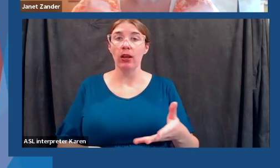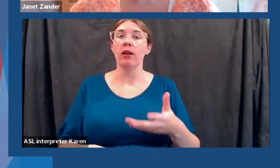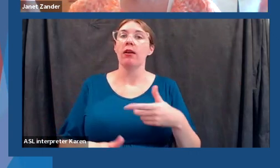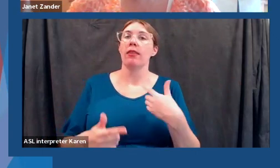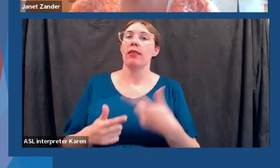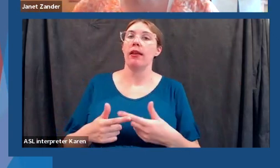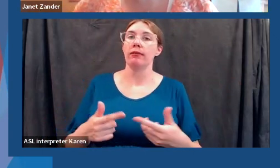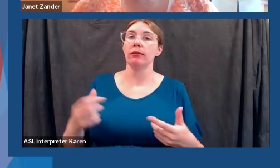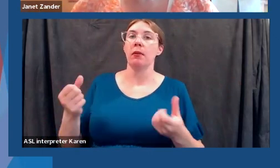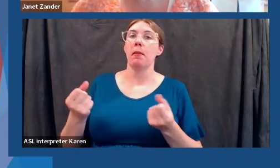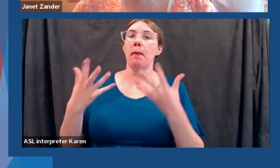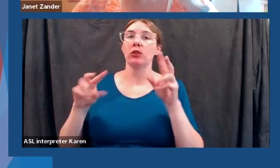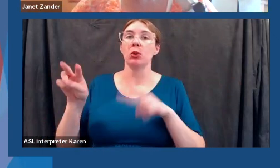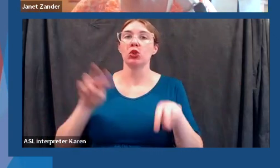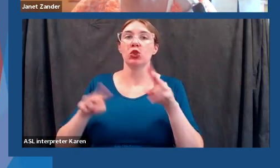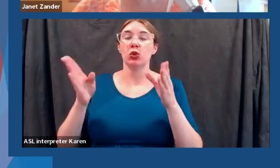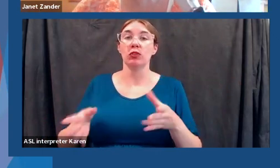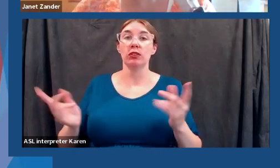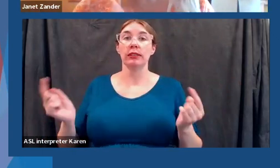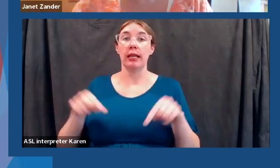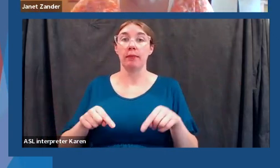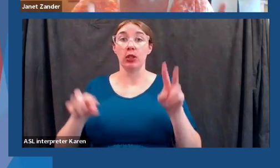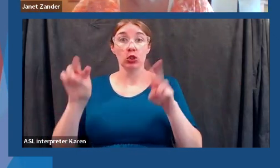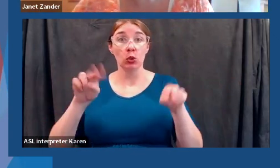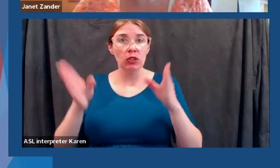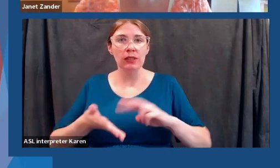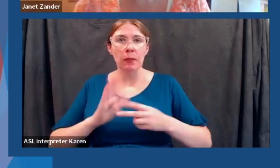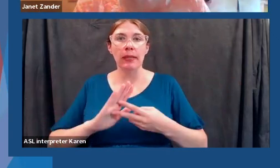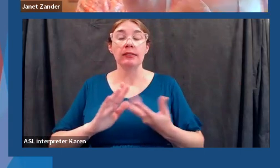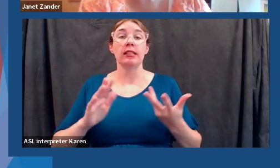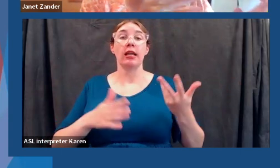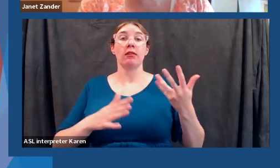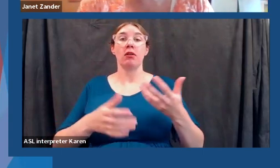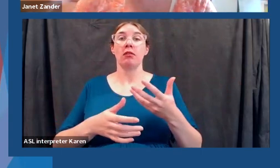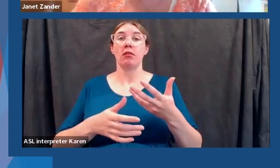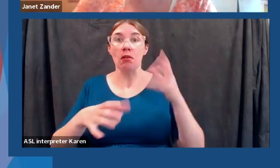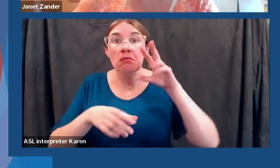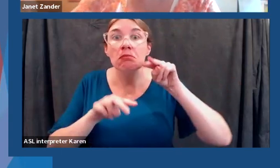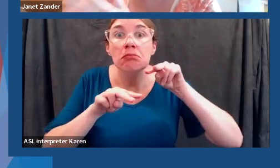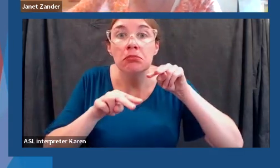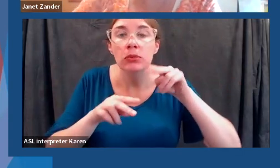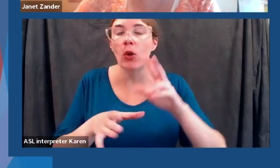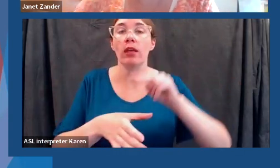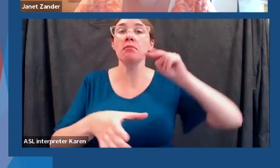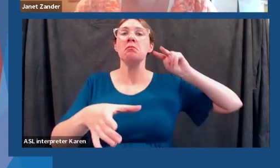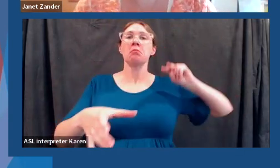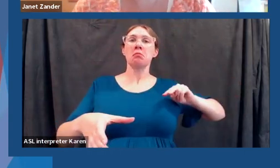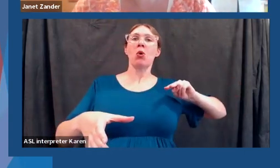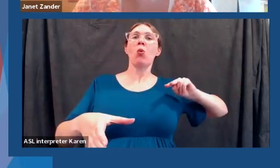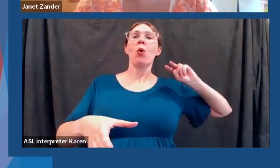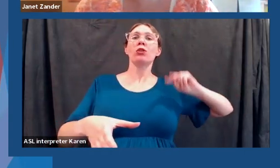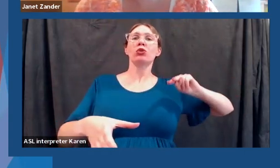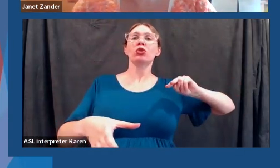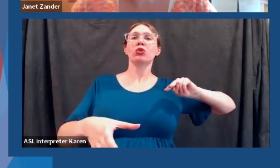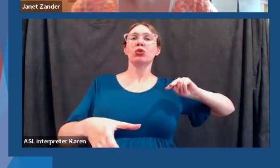they're observing at a distance what the voting that's taking place. So if there's more than one table or area where special